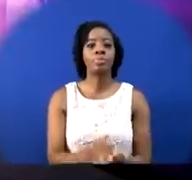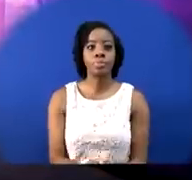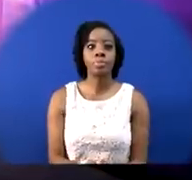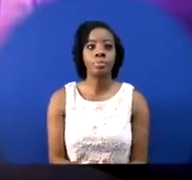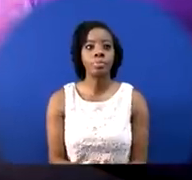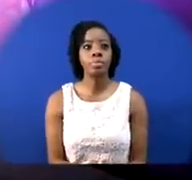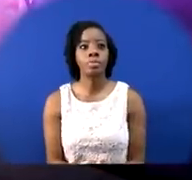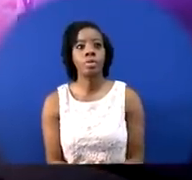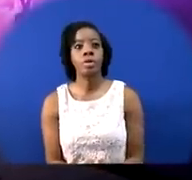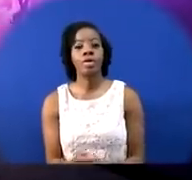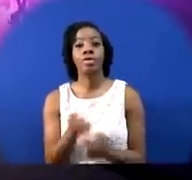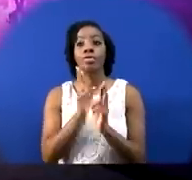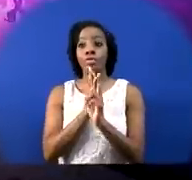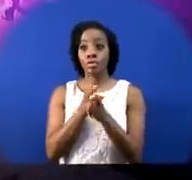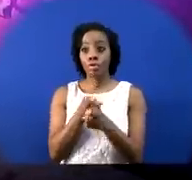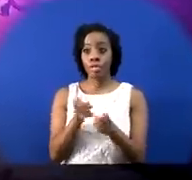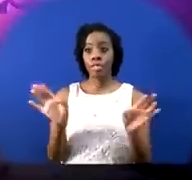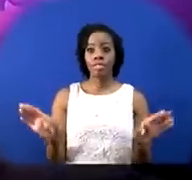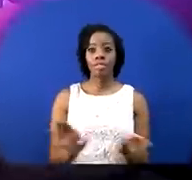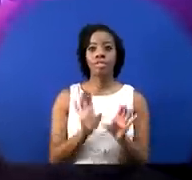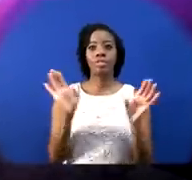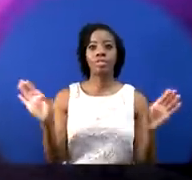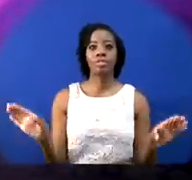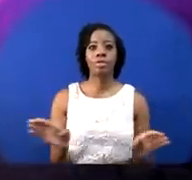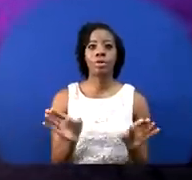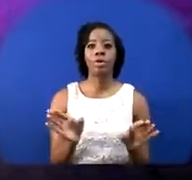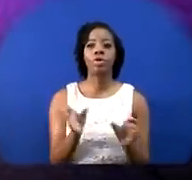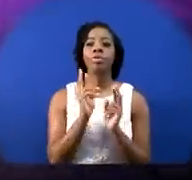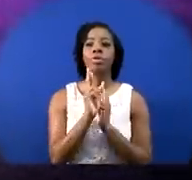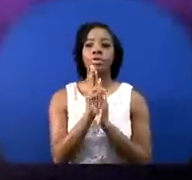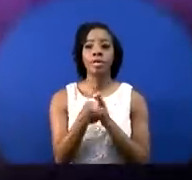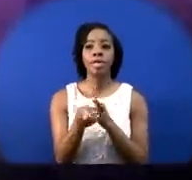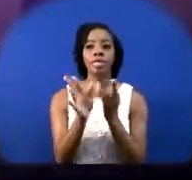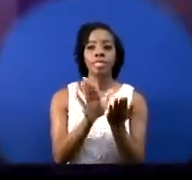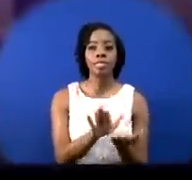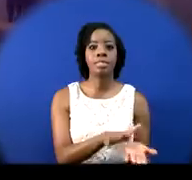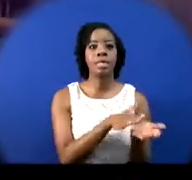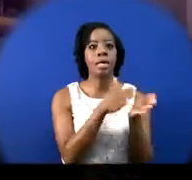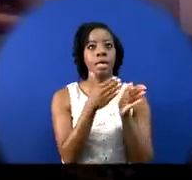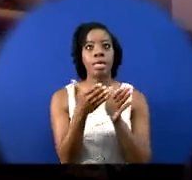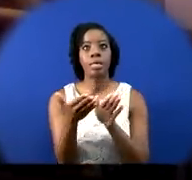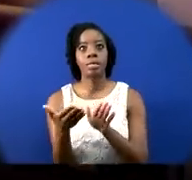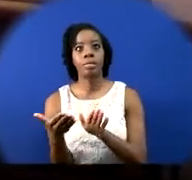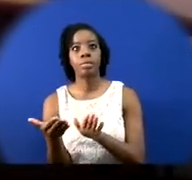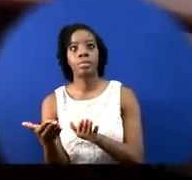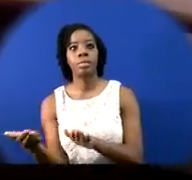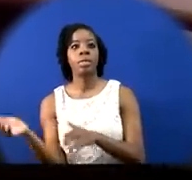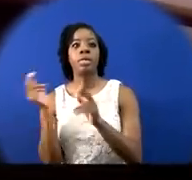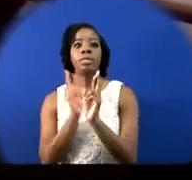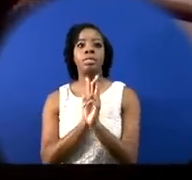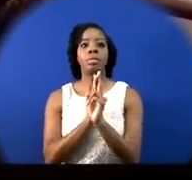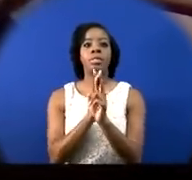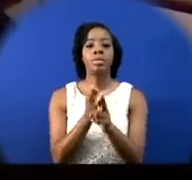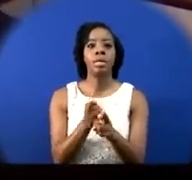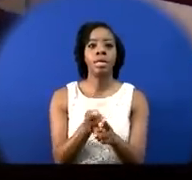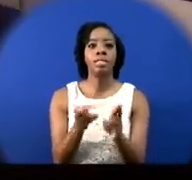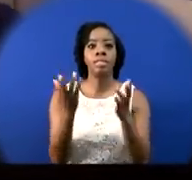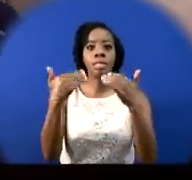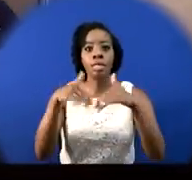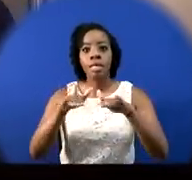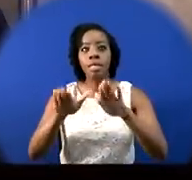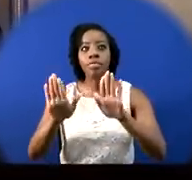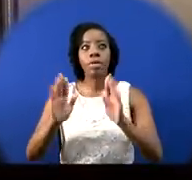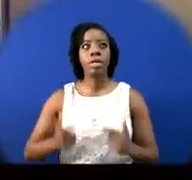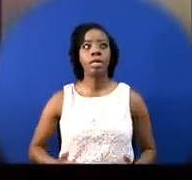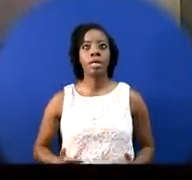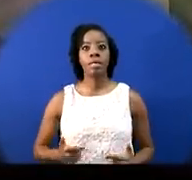instead. You agreed to do it. You agreed to die. You agreed to